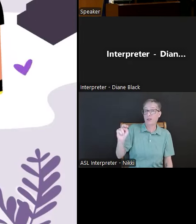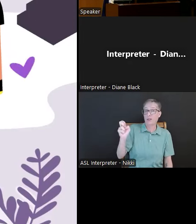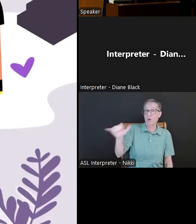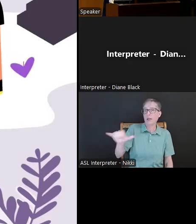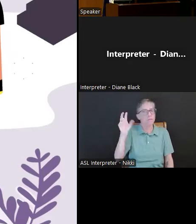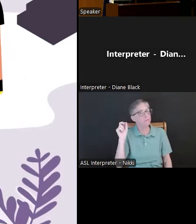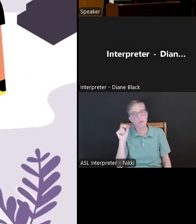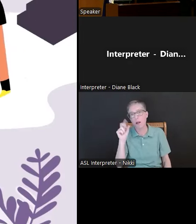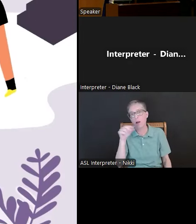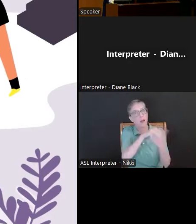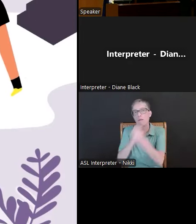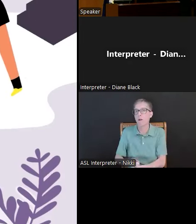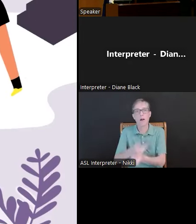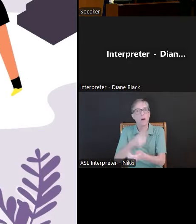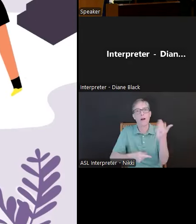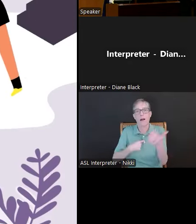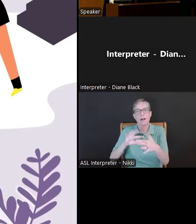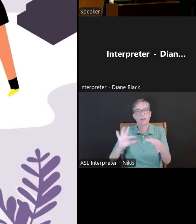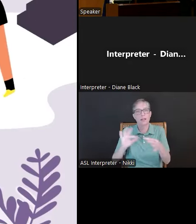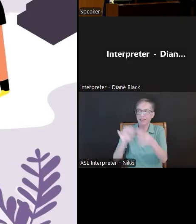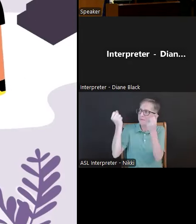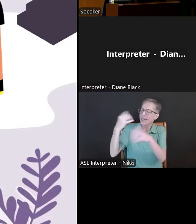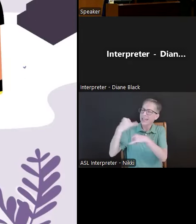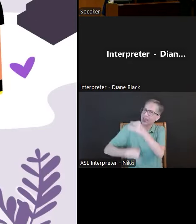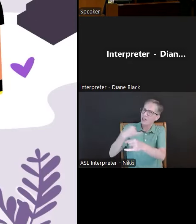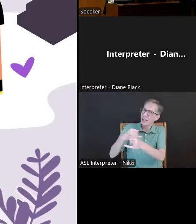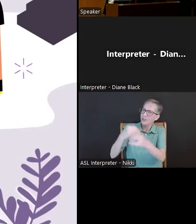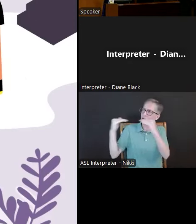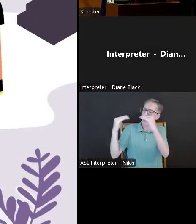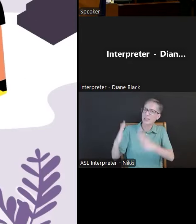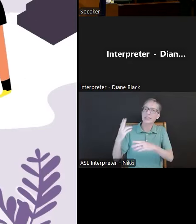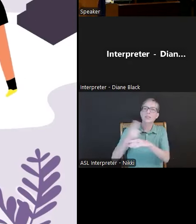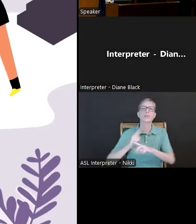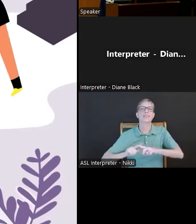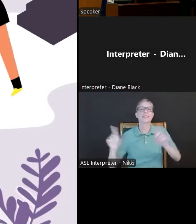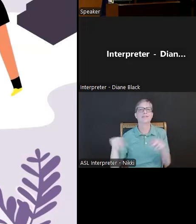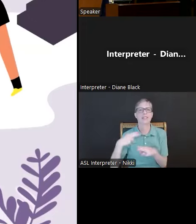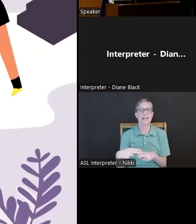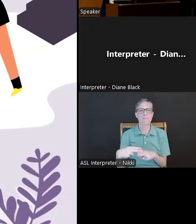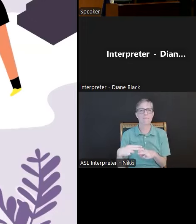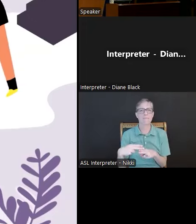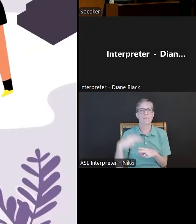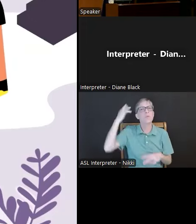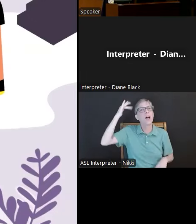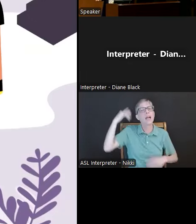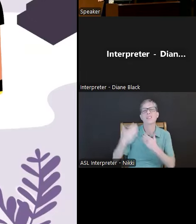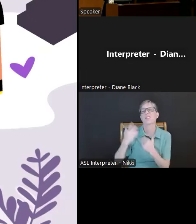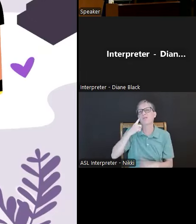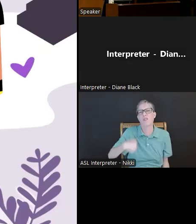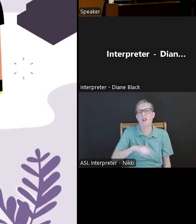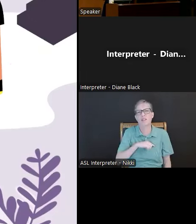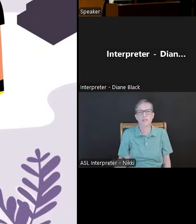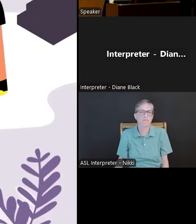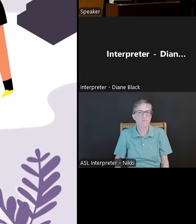tons of international colleagues that use another name. And the difference is these are convenient for us. It doesn't feel good to call